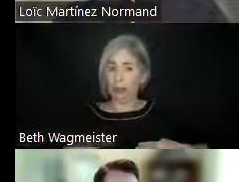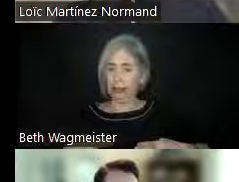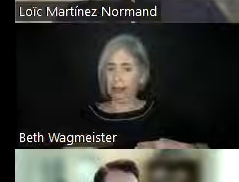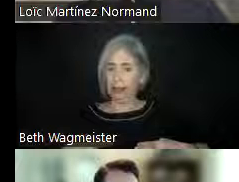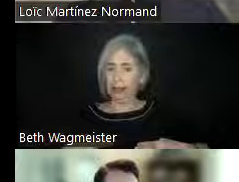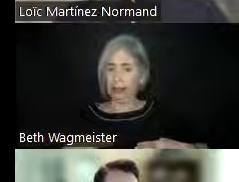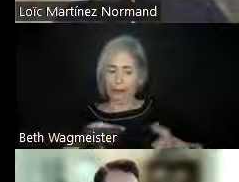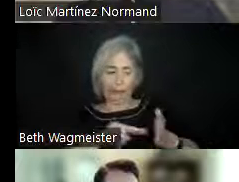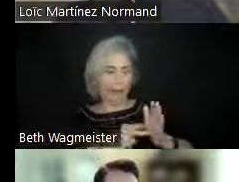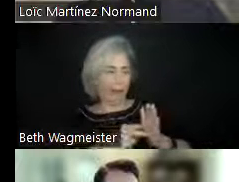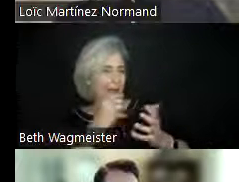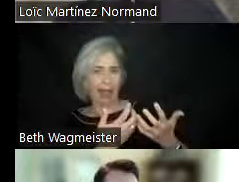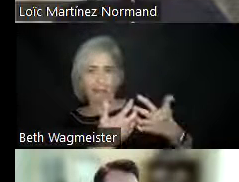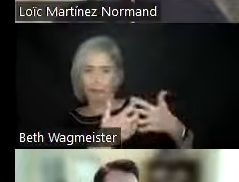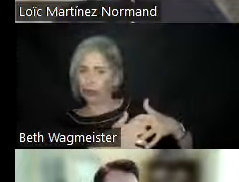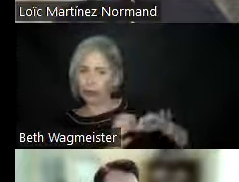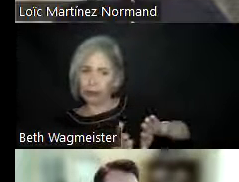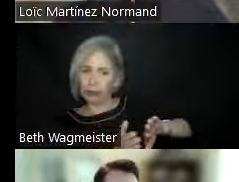meaning not machine to machine,